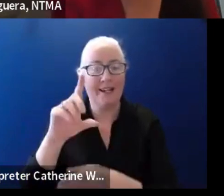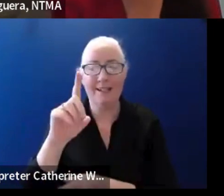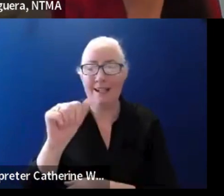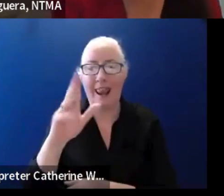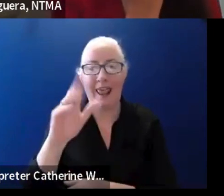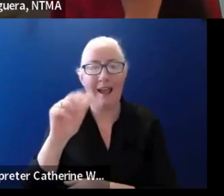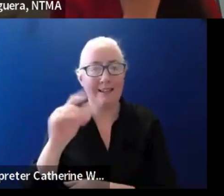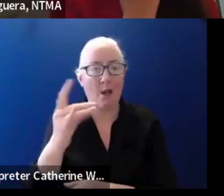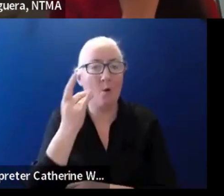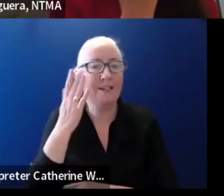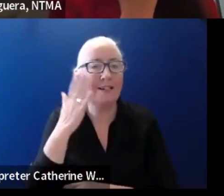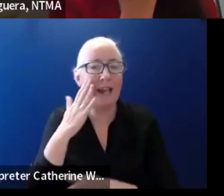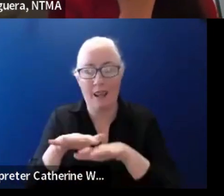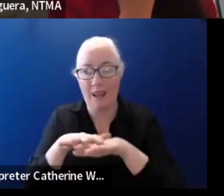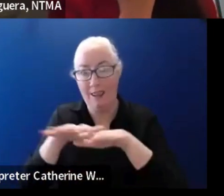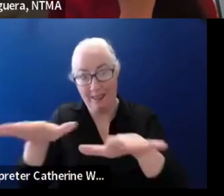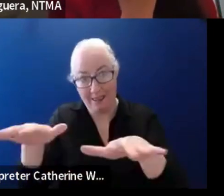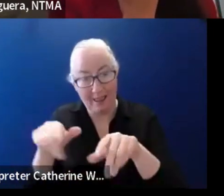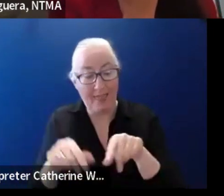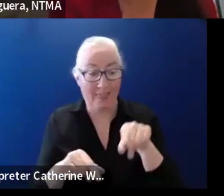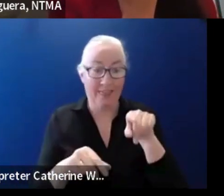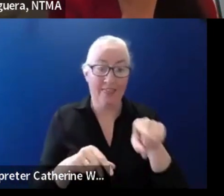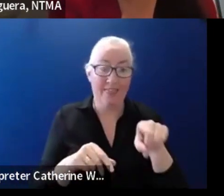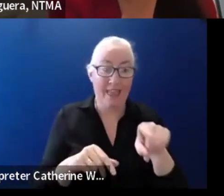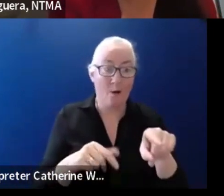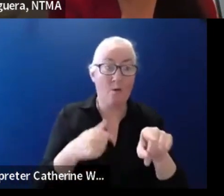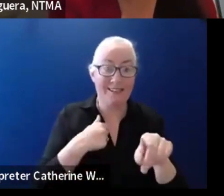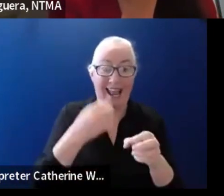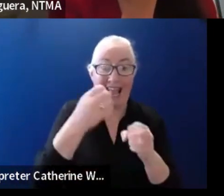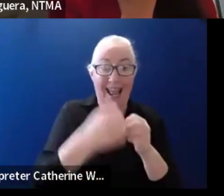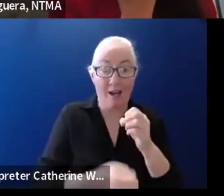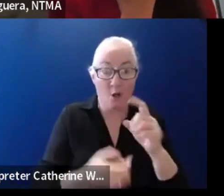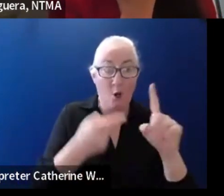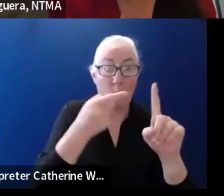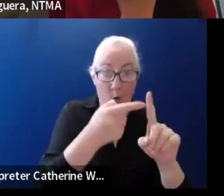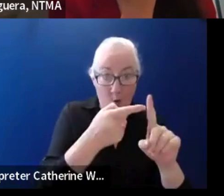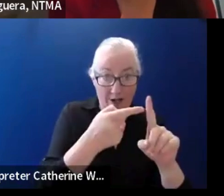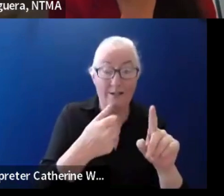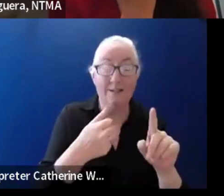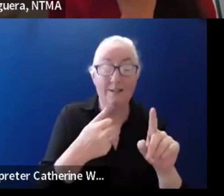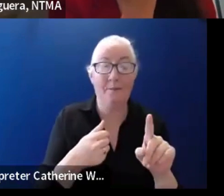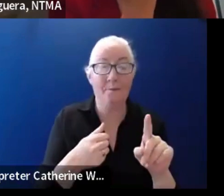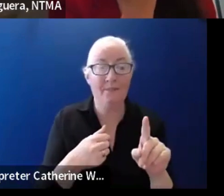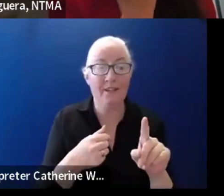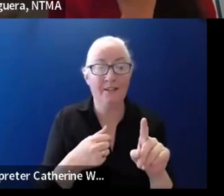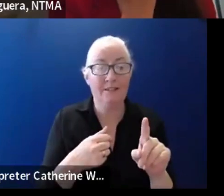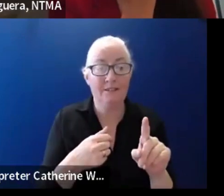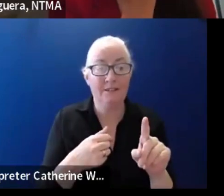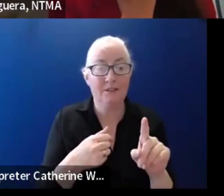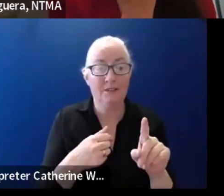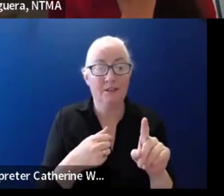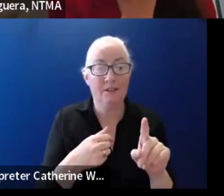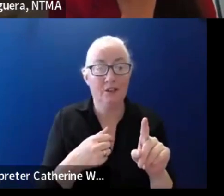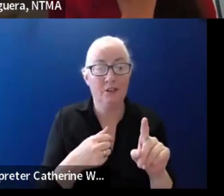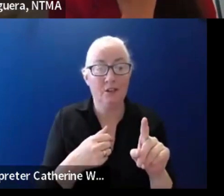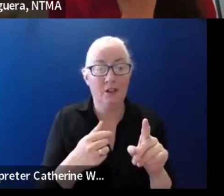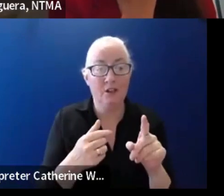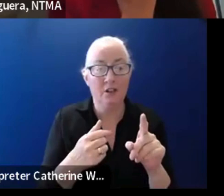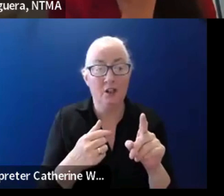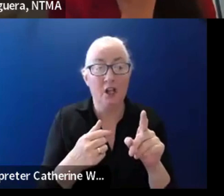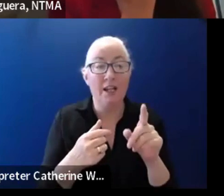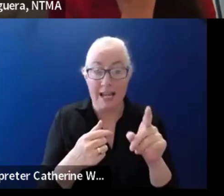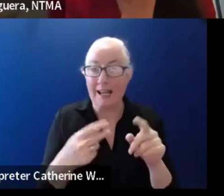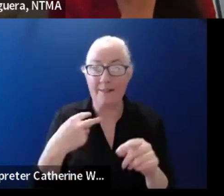hotels. And really, that was our end goal and our intention with this. And the fact, it's